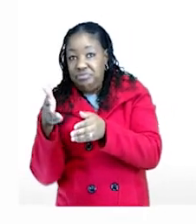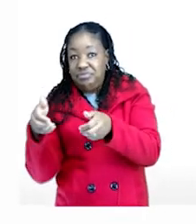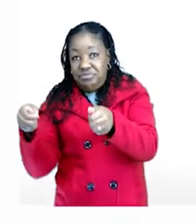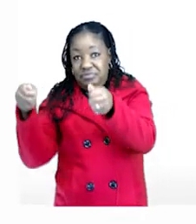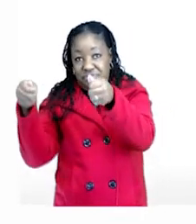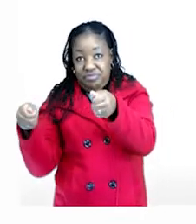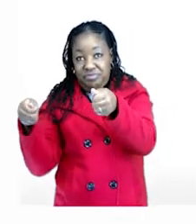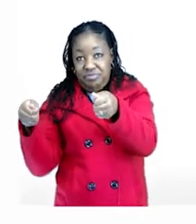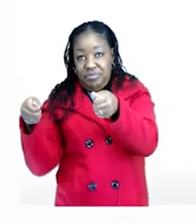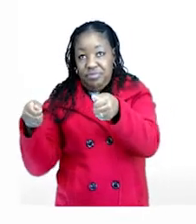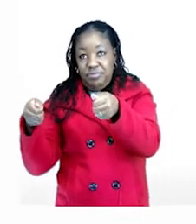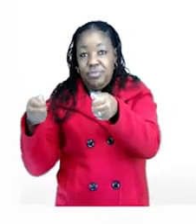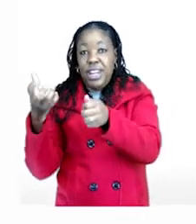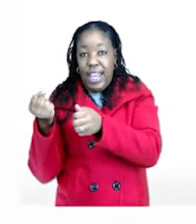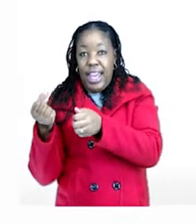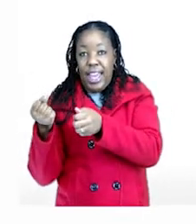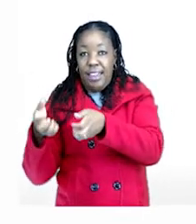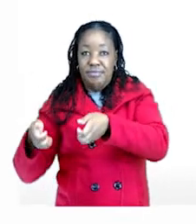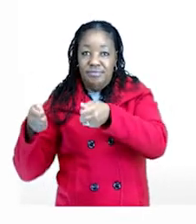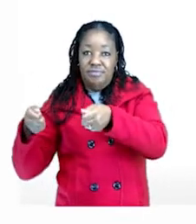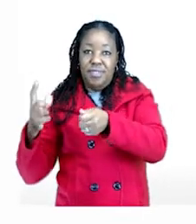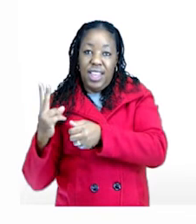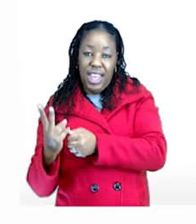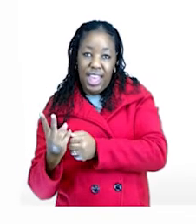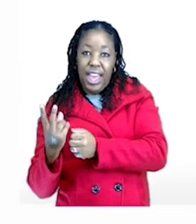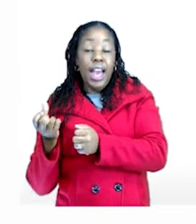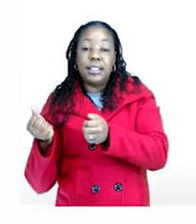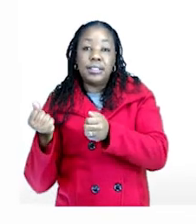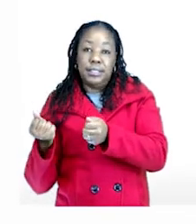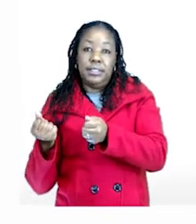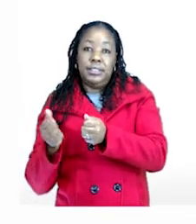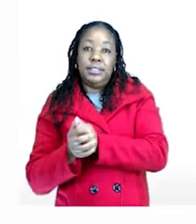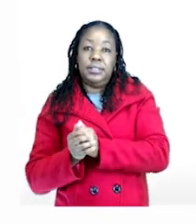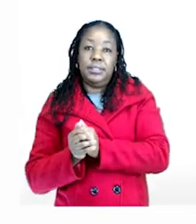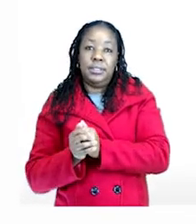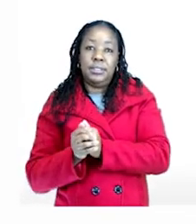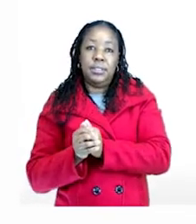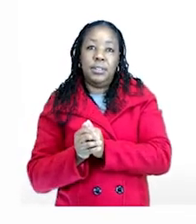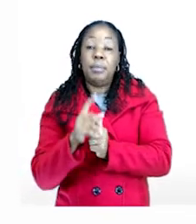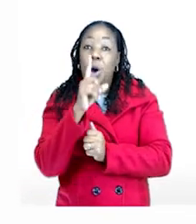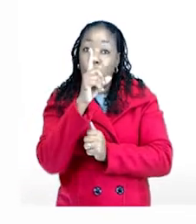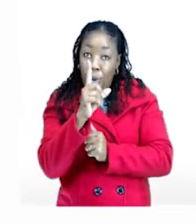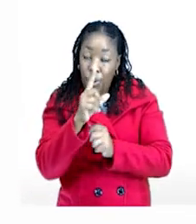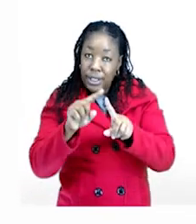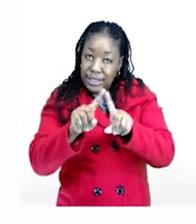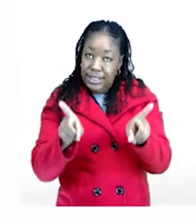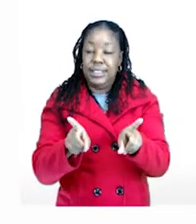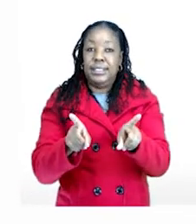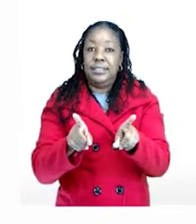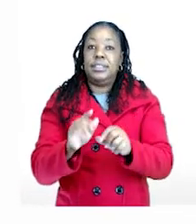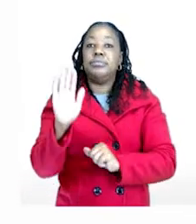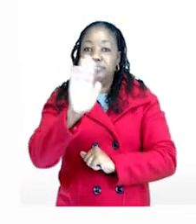2 handles. So which jar is different from the other 2? And color it